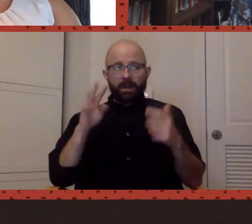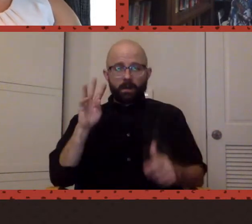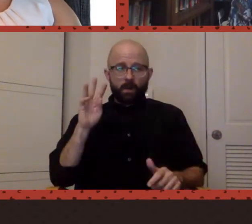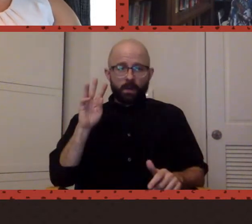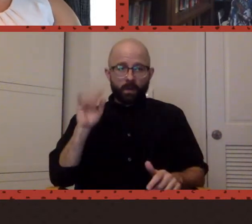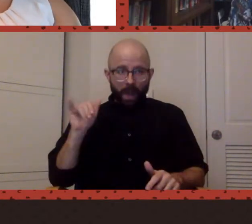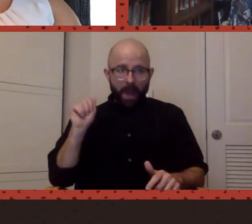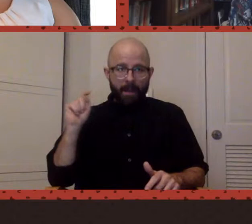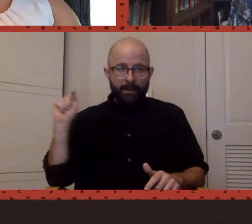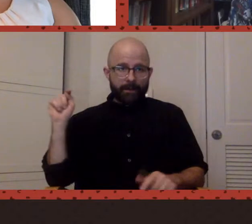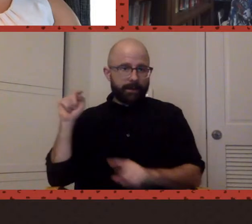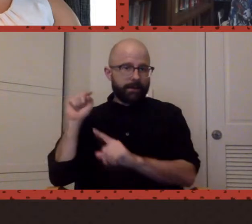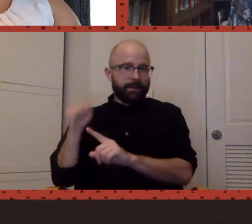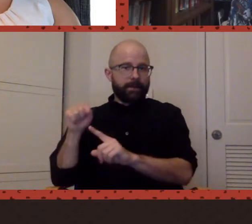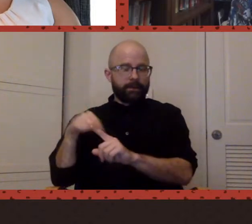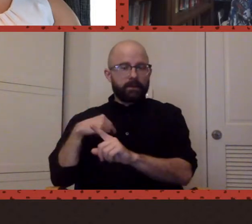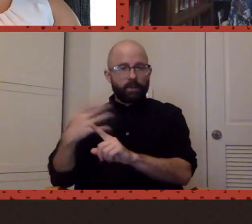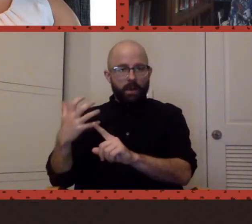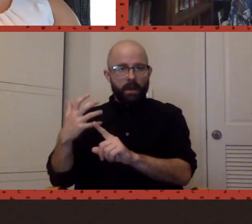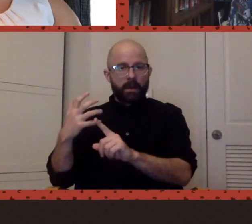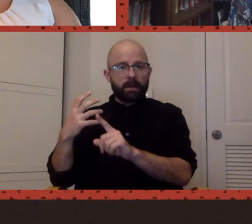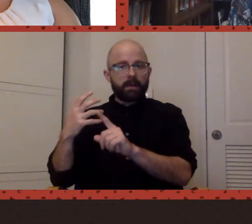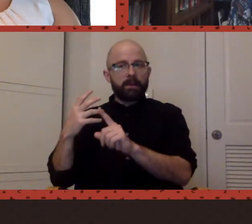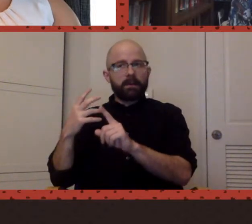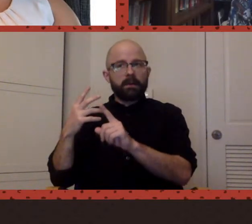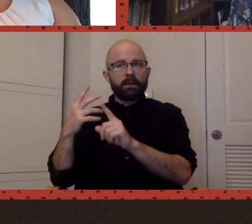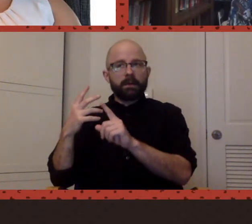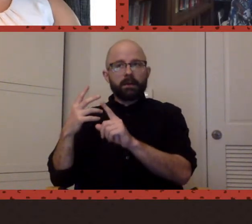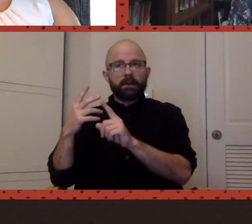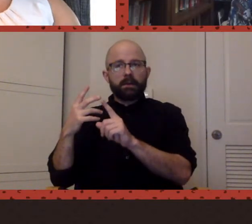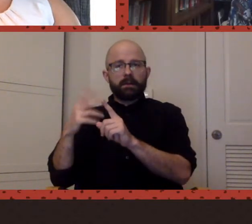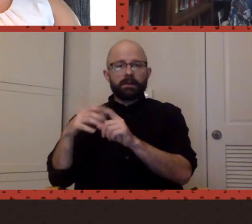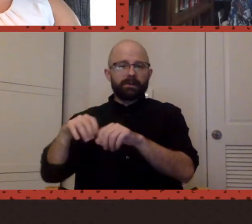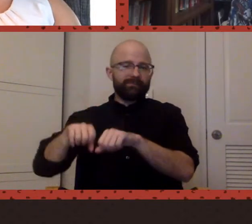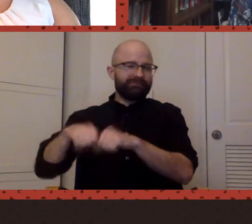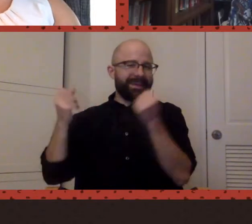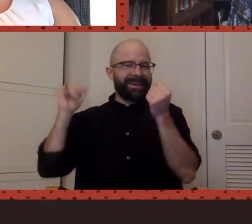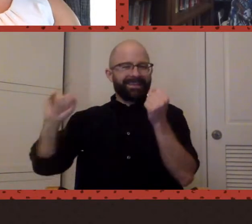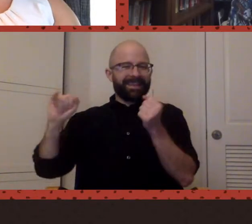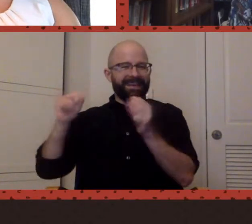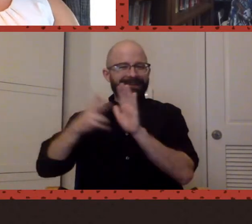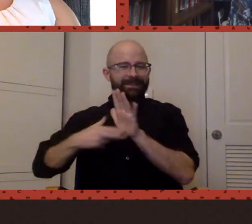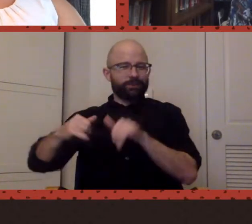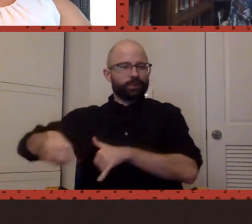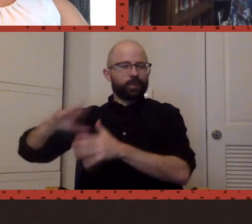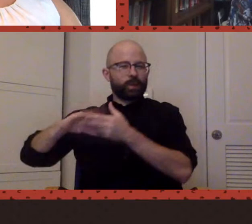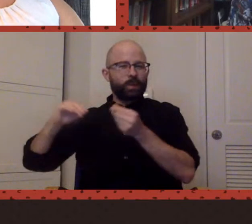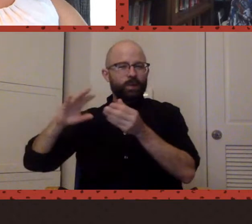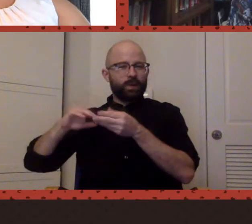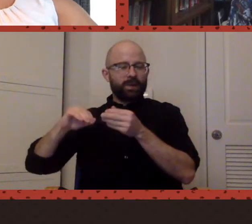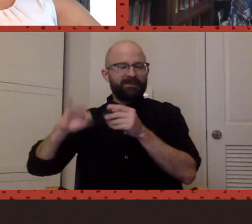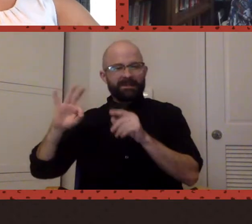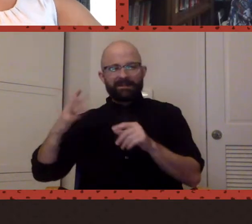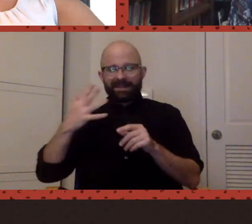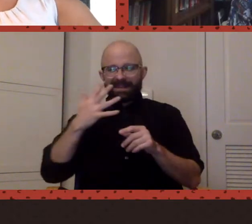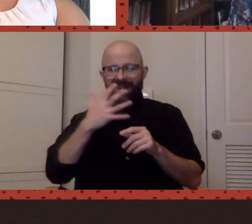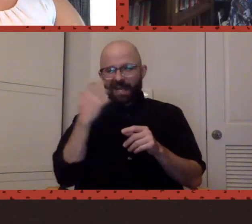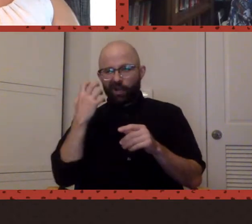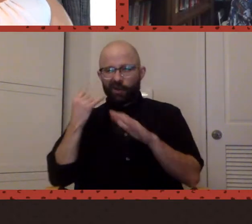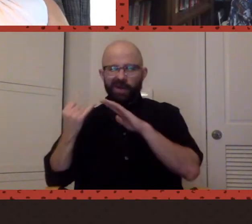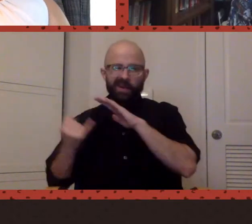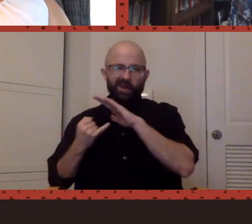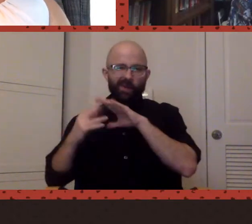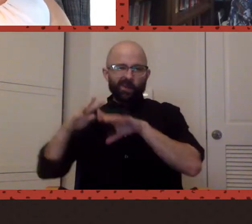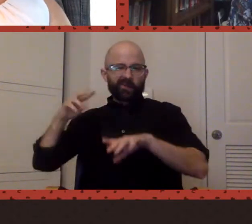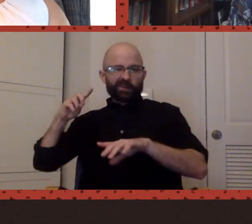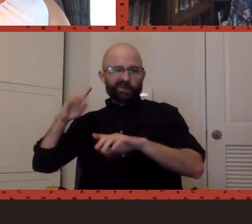this, to break through that trope of the angry, withdrawn foster